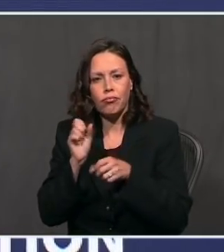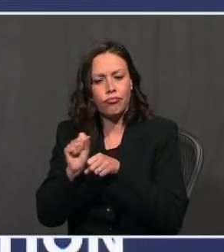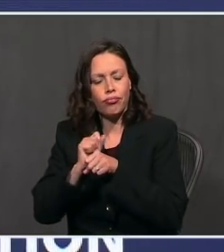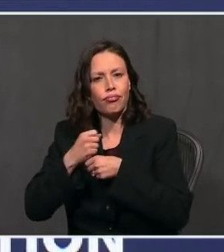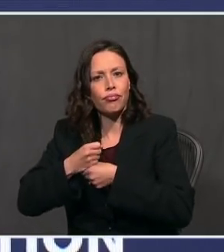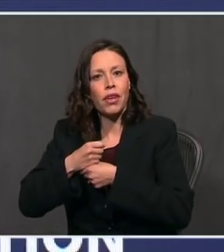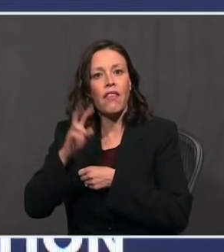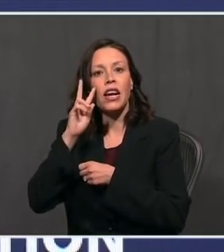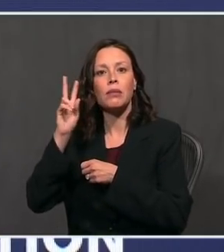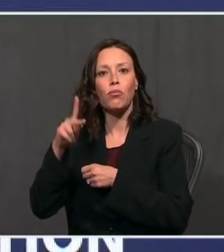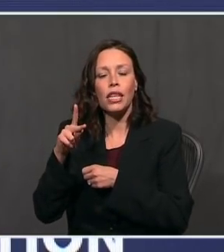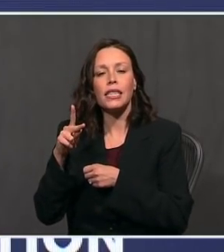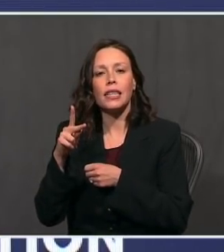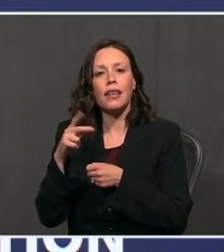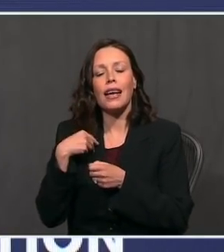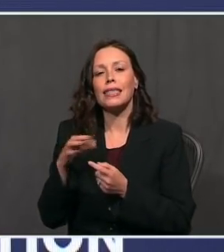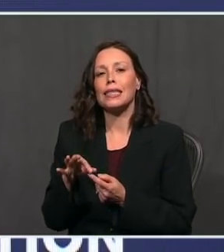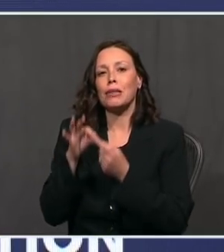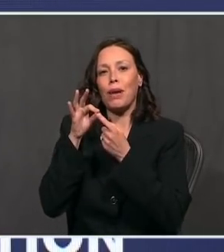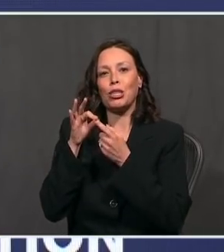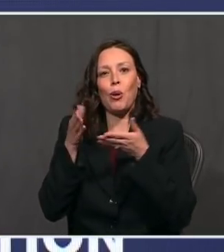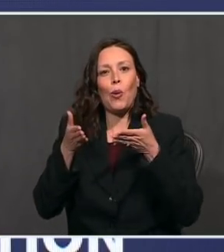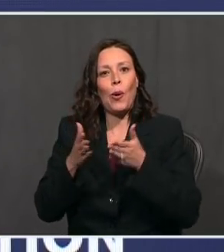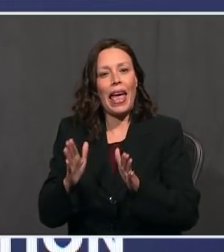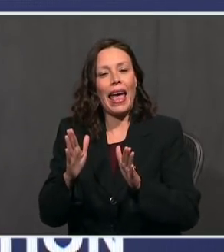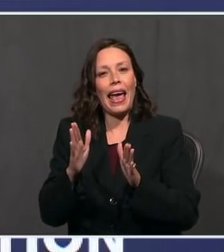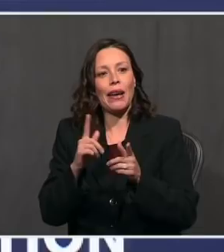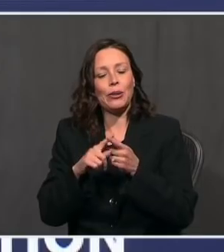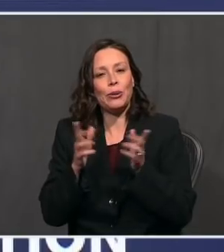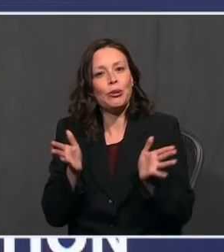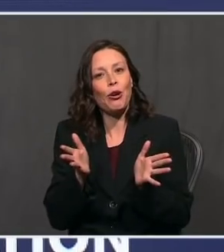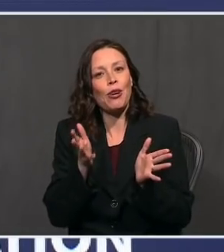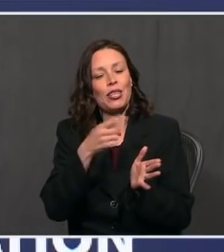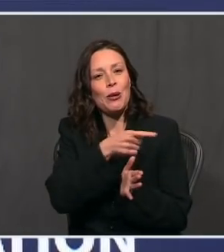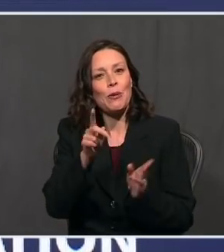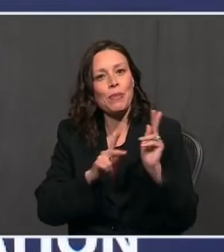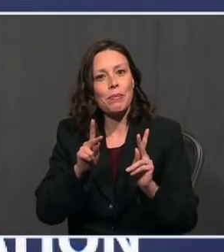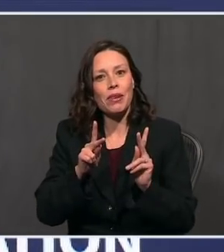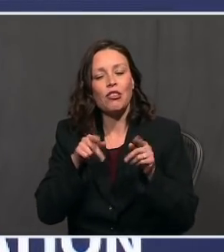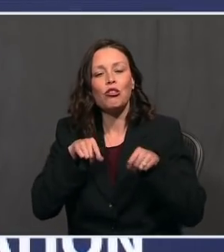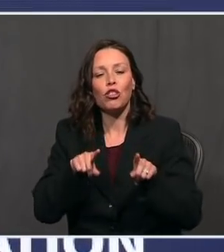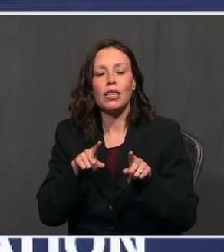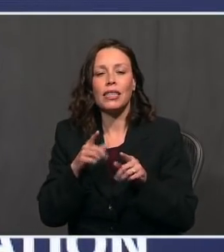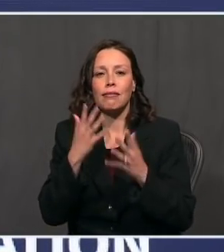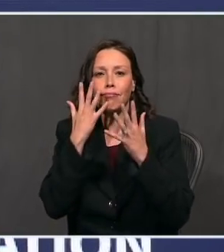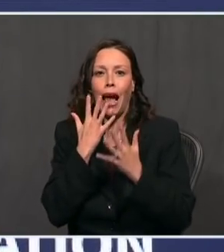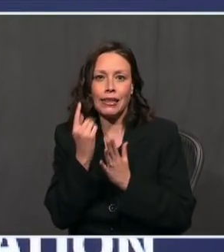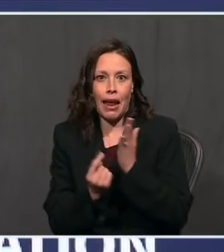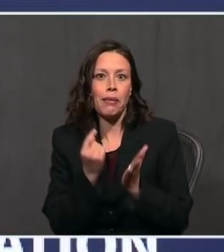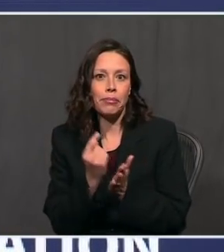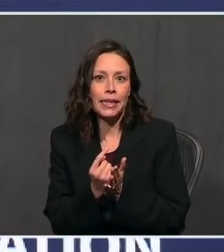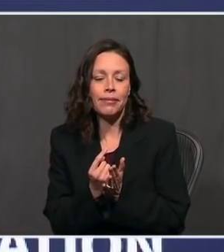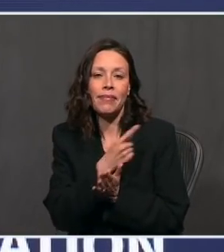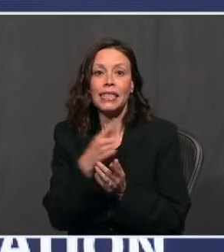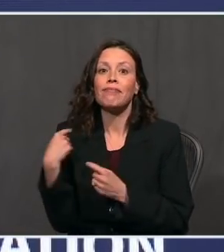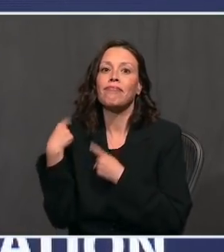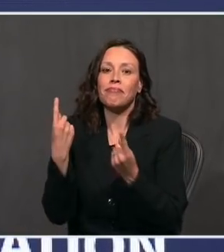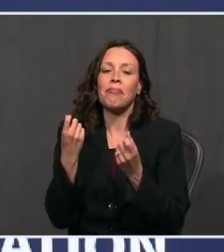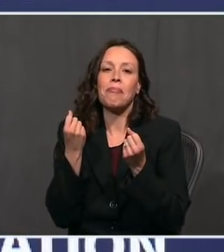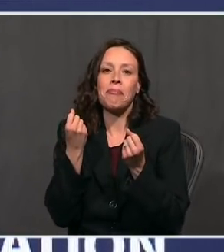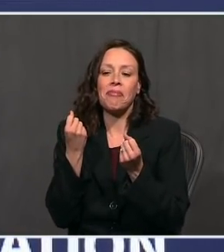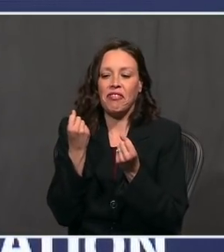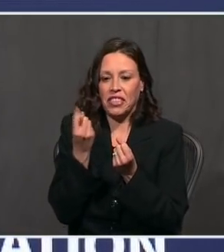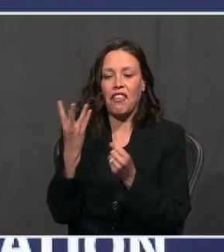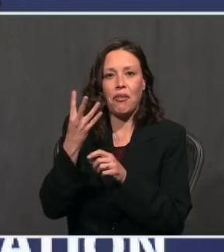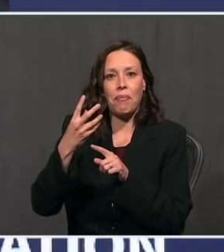Vice President just has a very, very special way of motivating folks in dark times, and he's done that for the last 7 or 8 months. But I